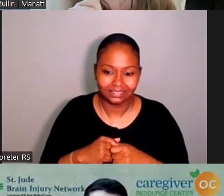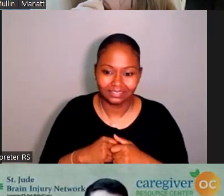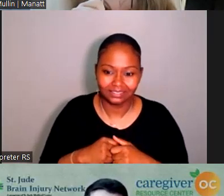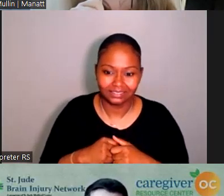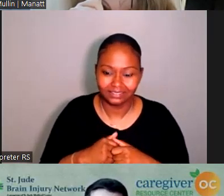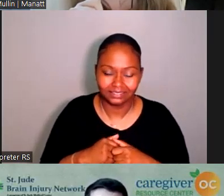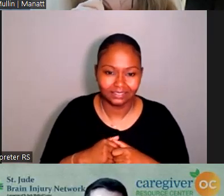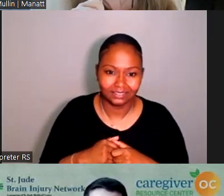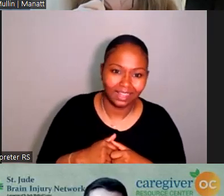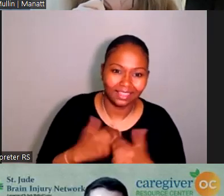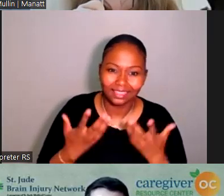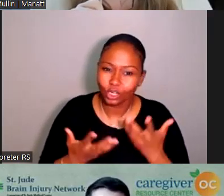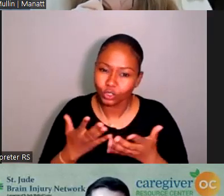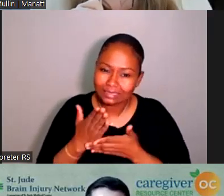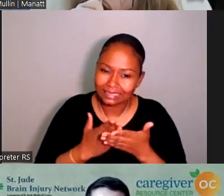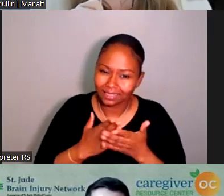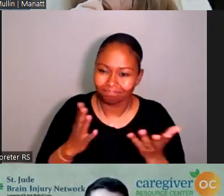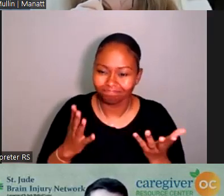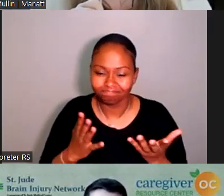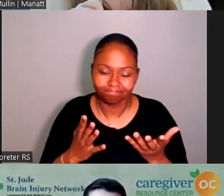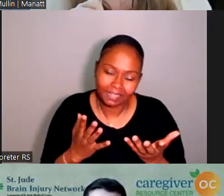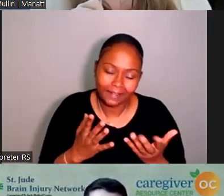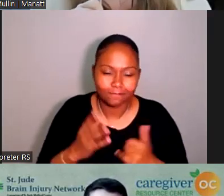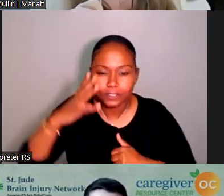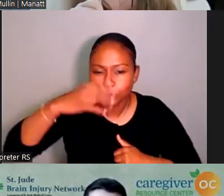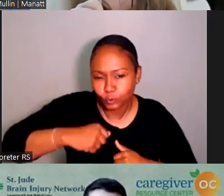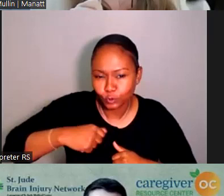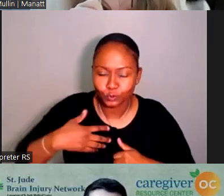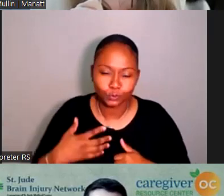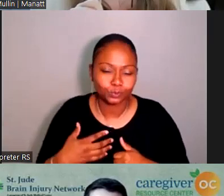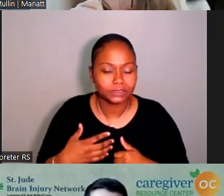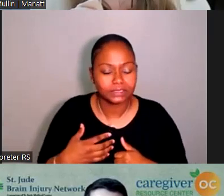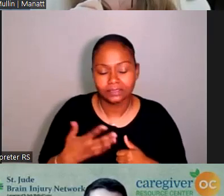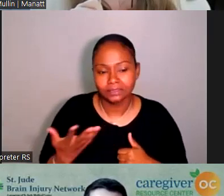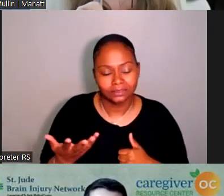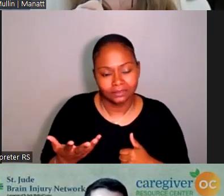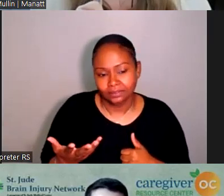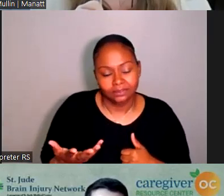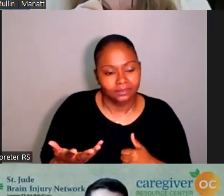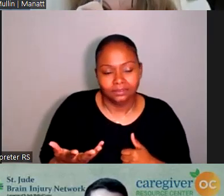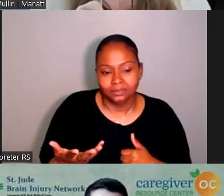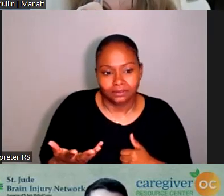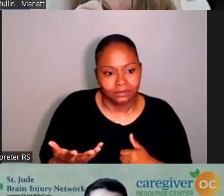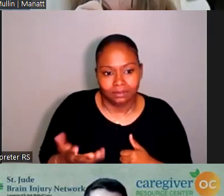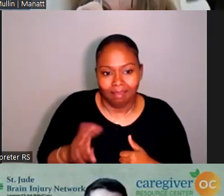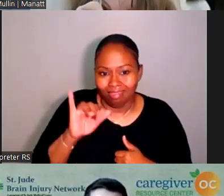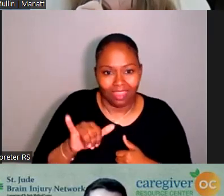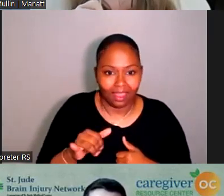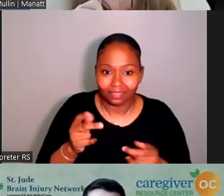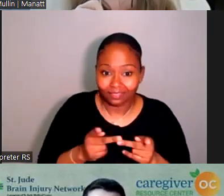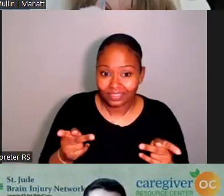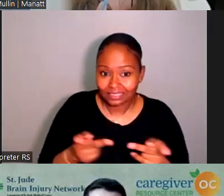there is something implied there that the facility is required to provide